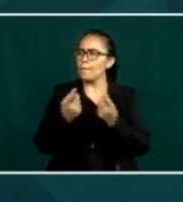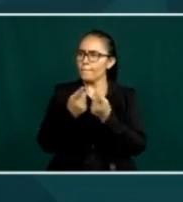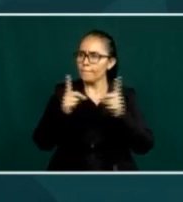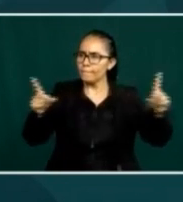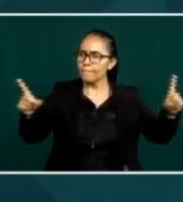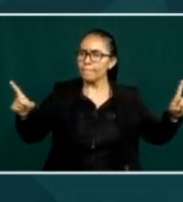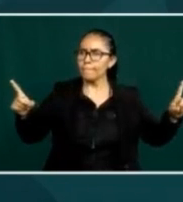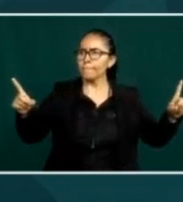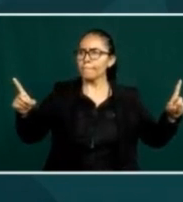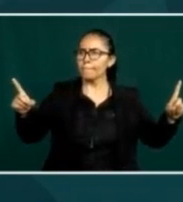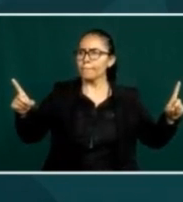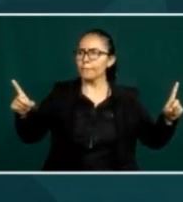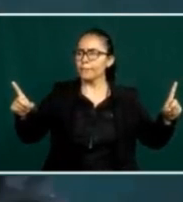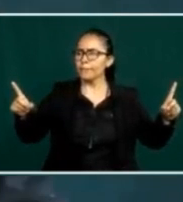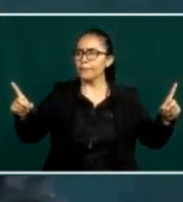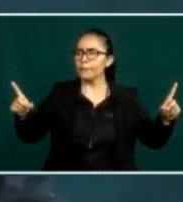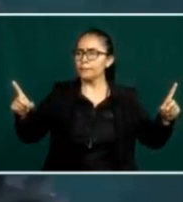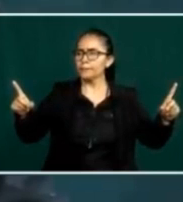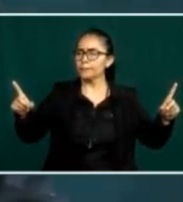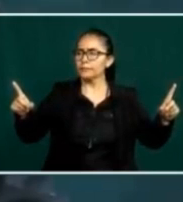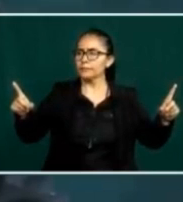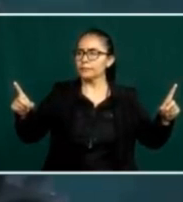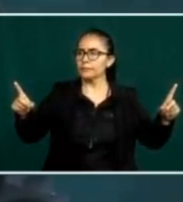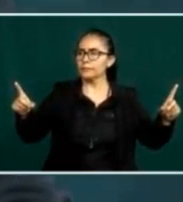of development,